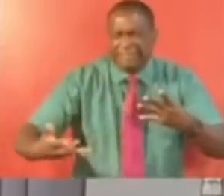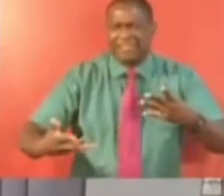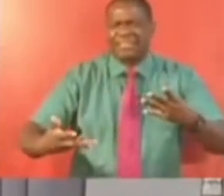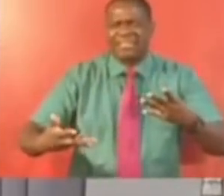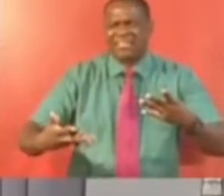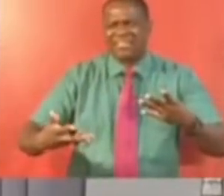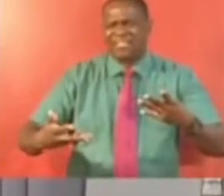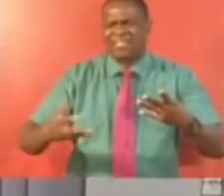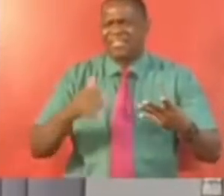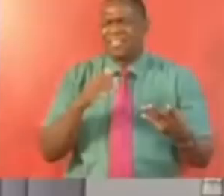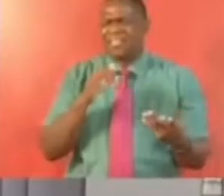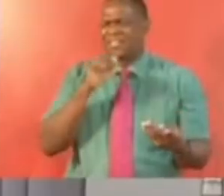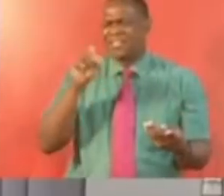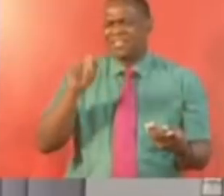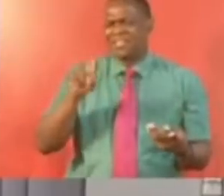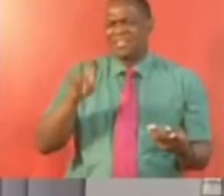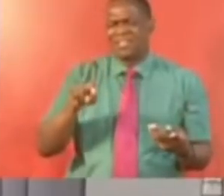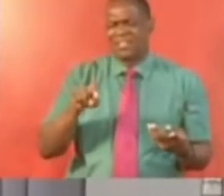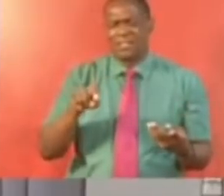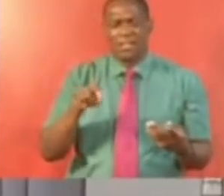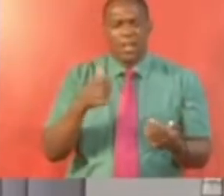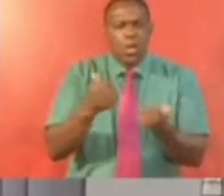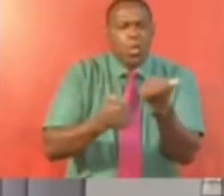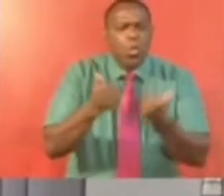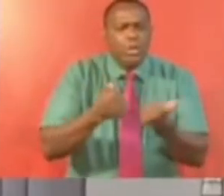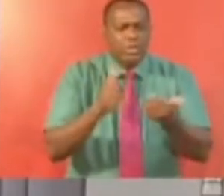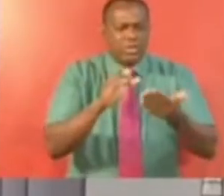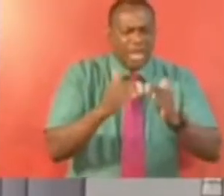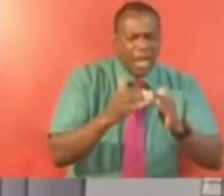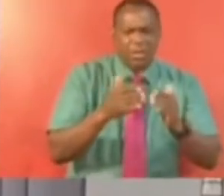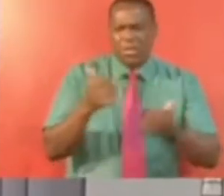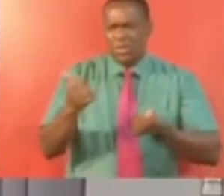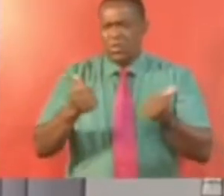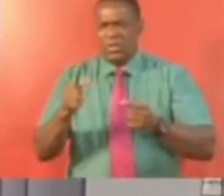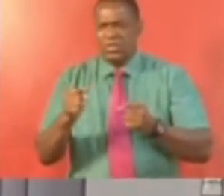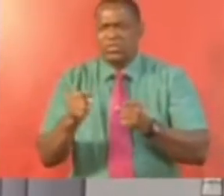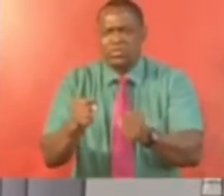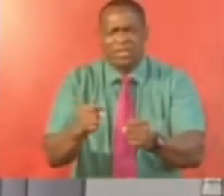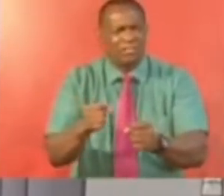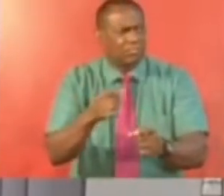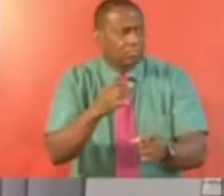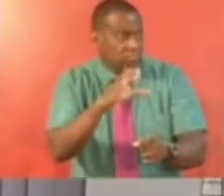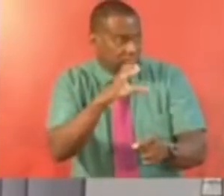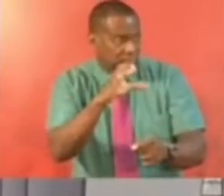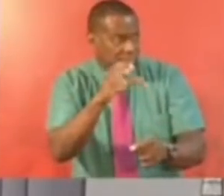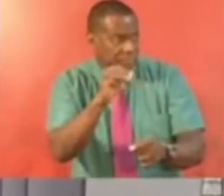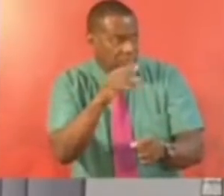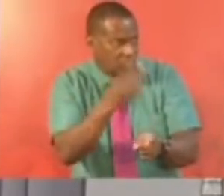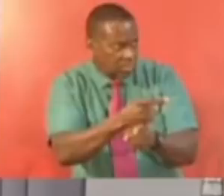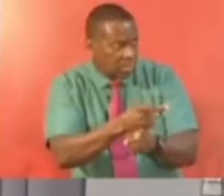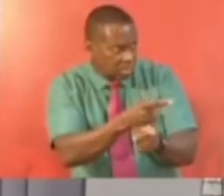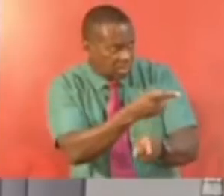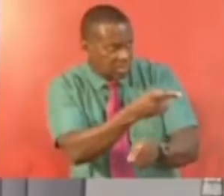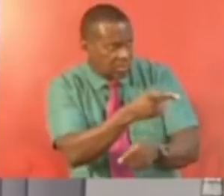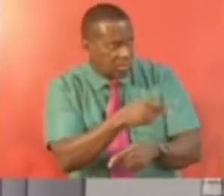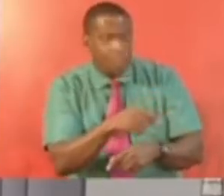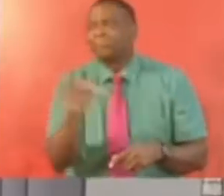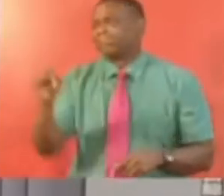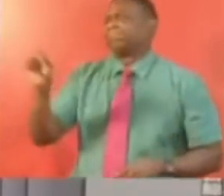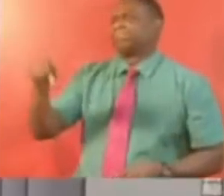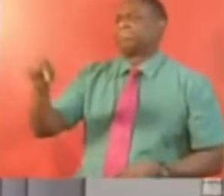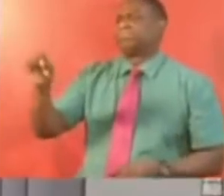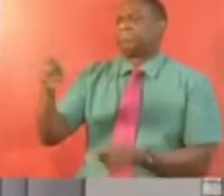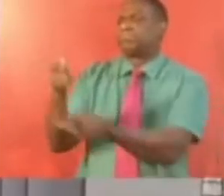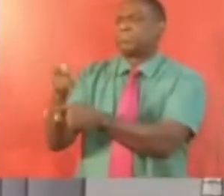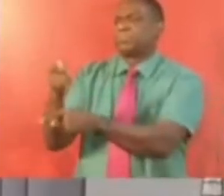the street, the town, or whatever. CMO, am I right about County Caroni and Victoria? Yes, amongst others, yeah. Good,